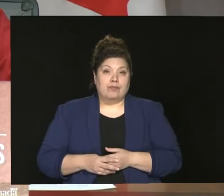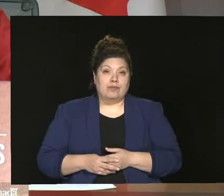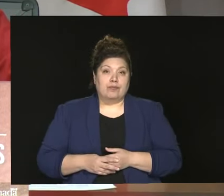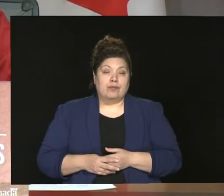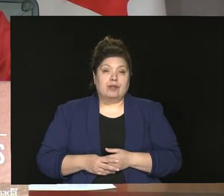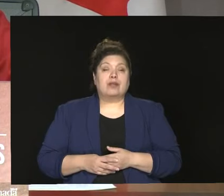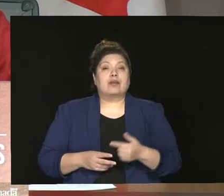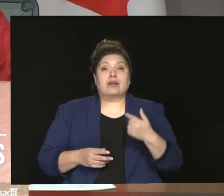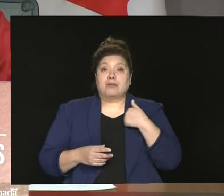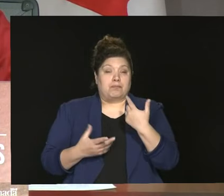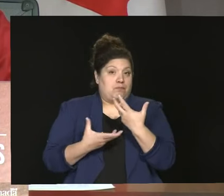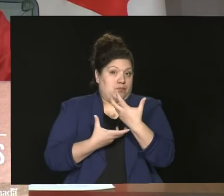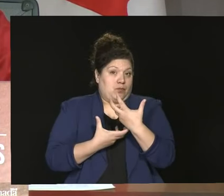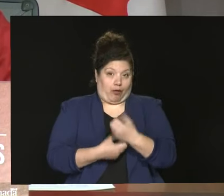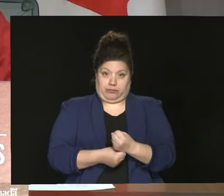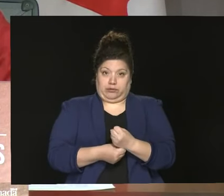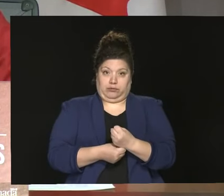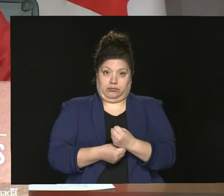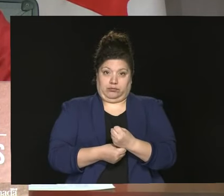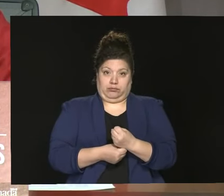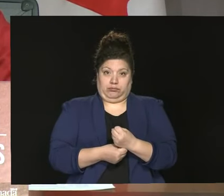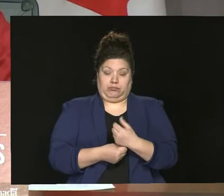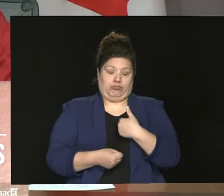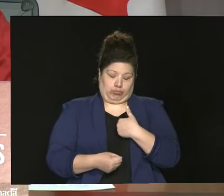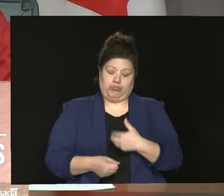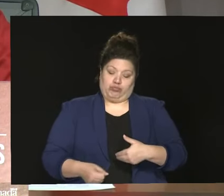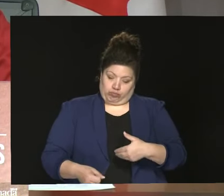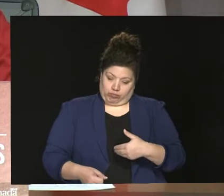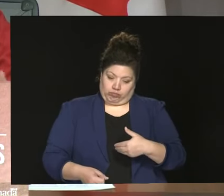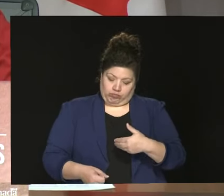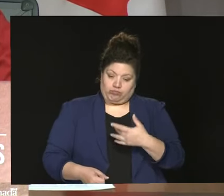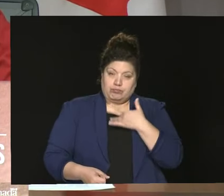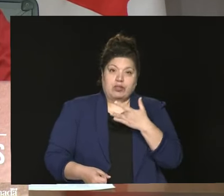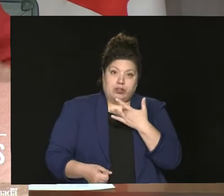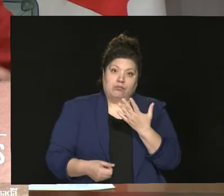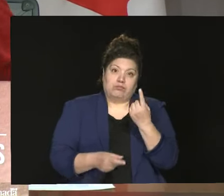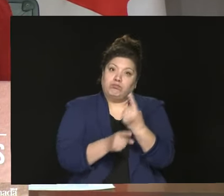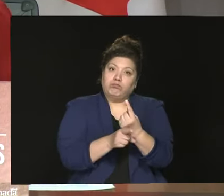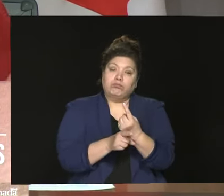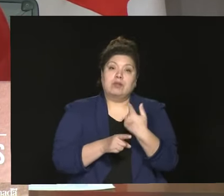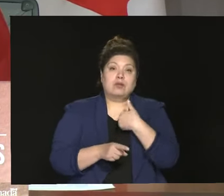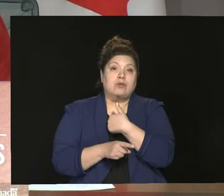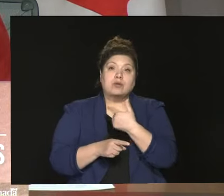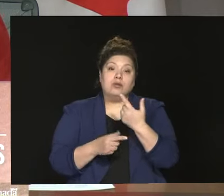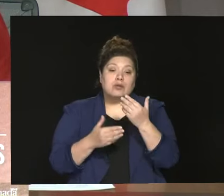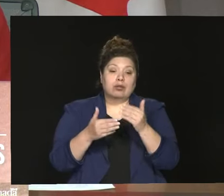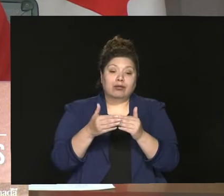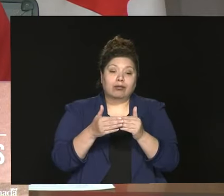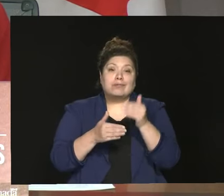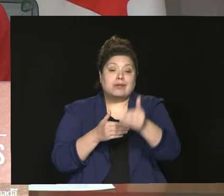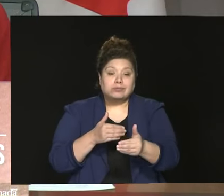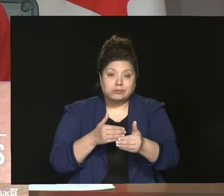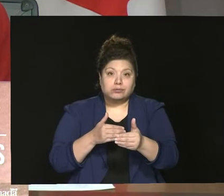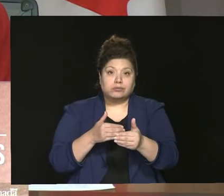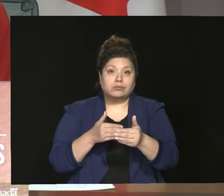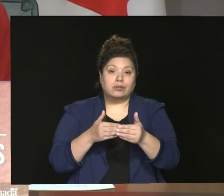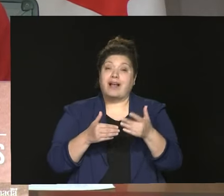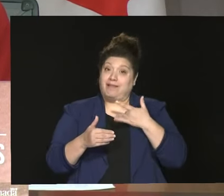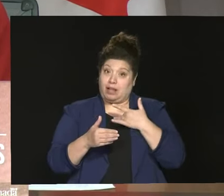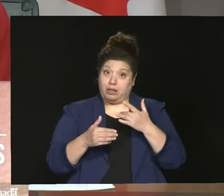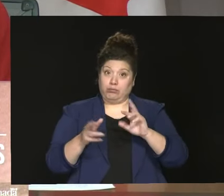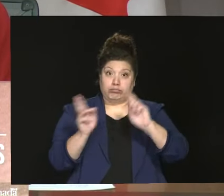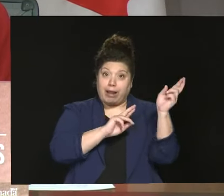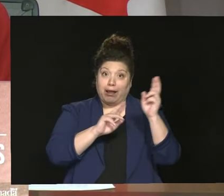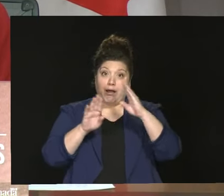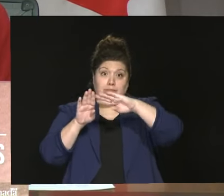confidence that in moving into this next stage, and I don't think we're there yet, in moving into